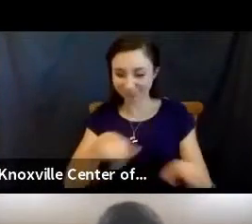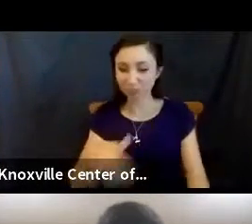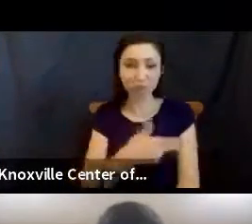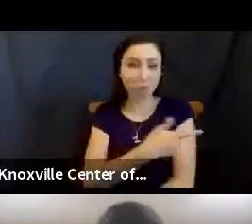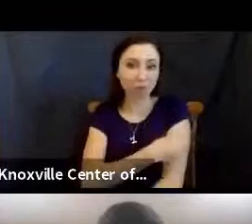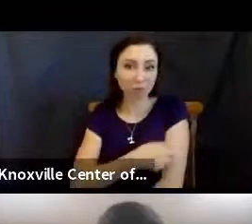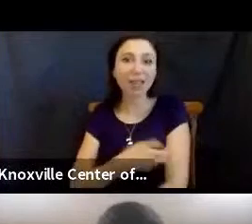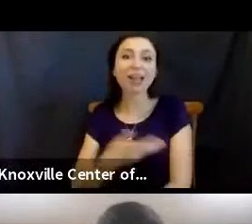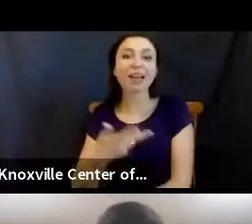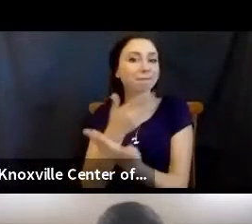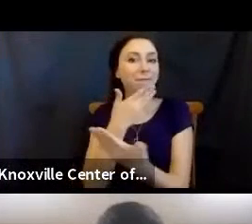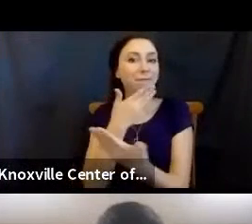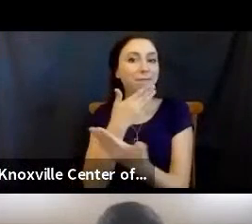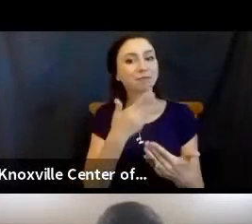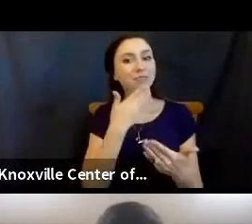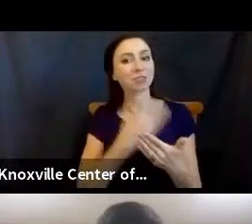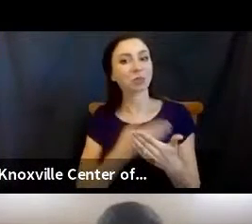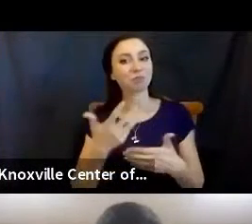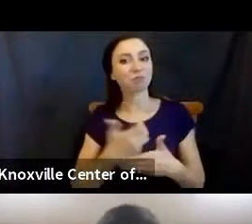a win for the families.